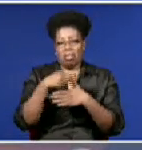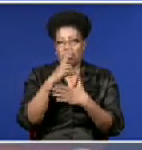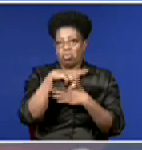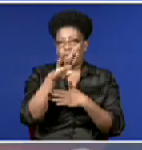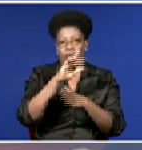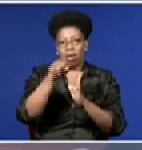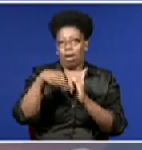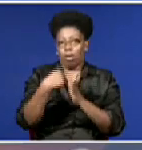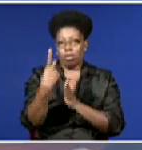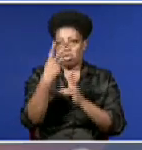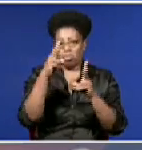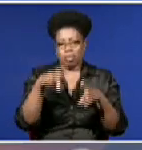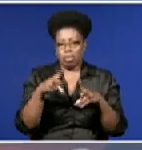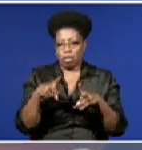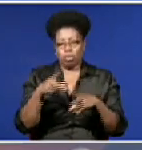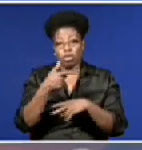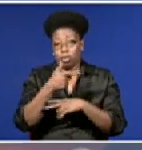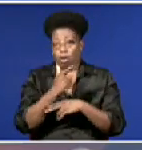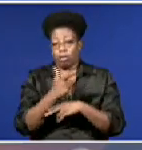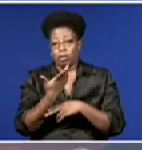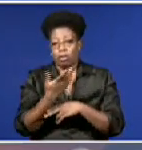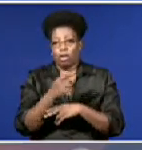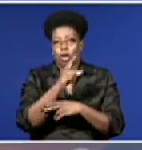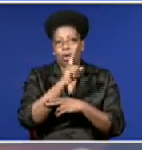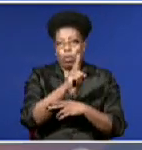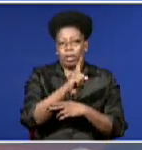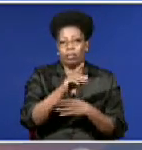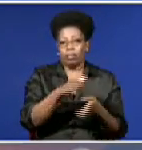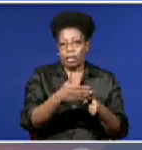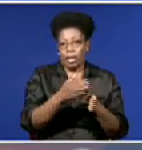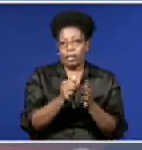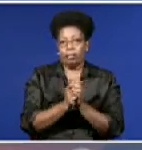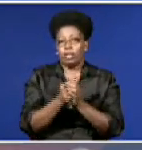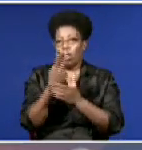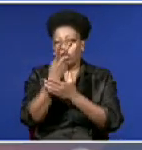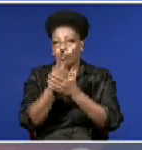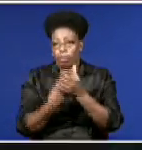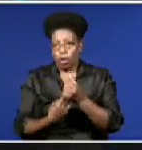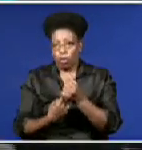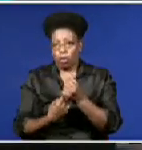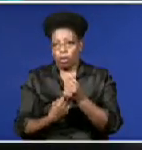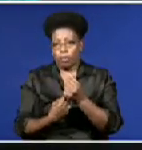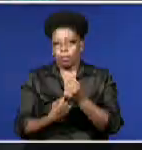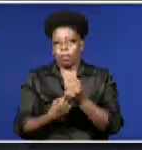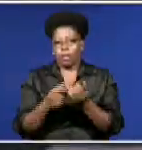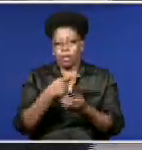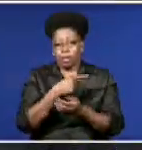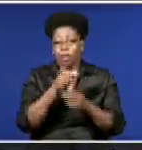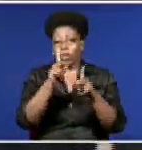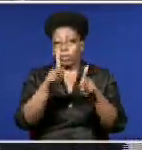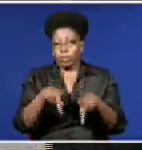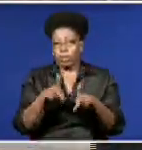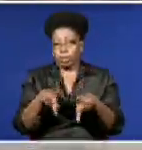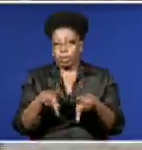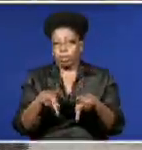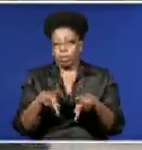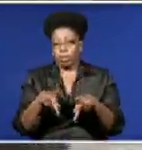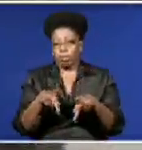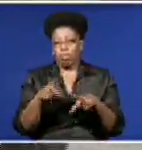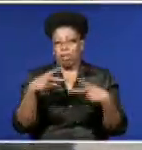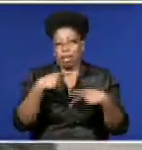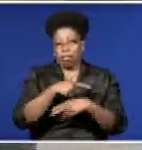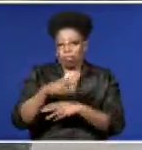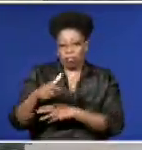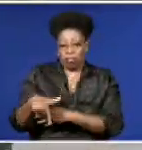were shot, one fatally. In both incidents, those persons were armed with